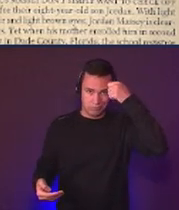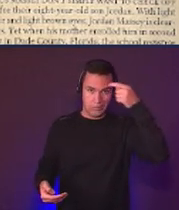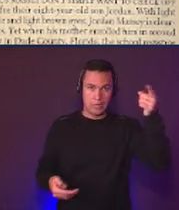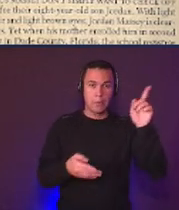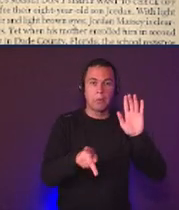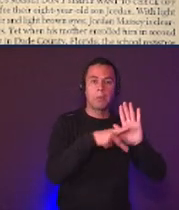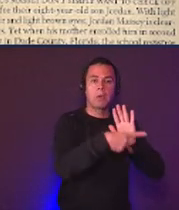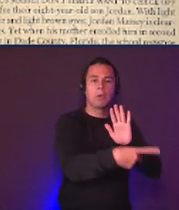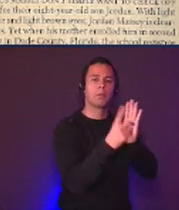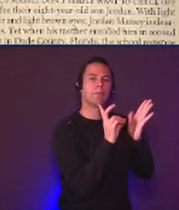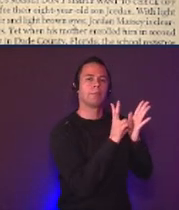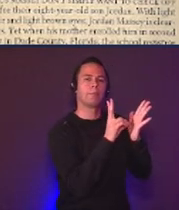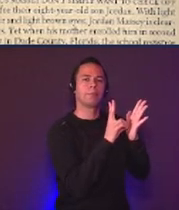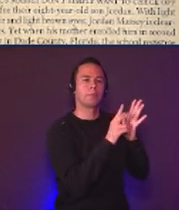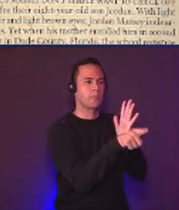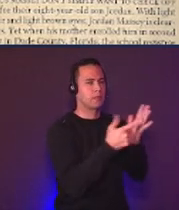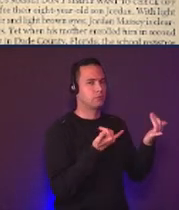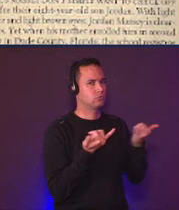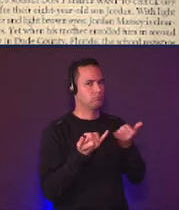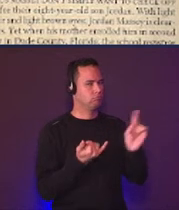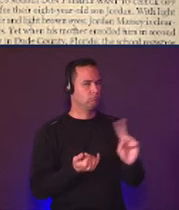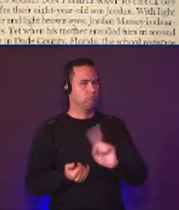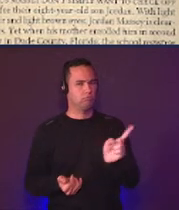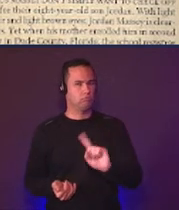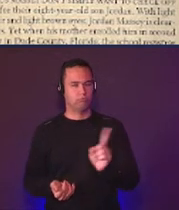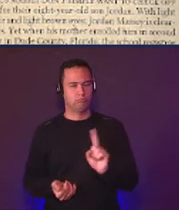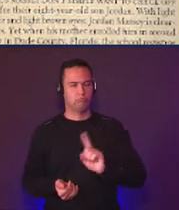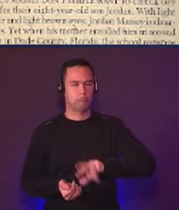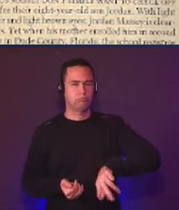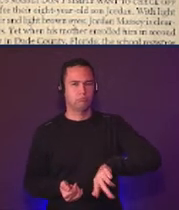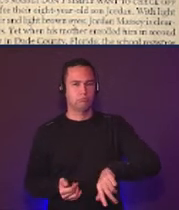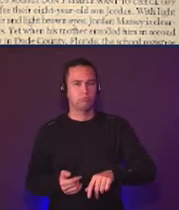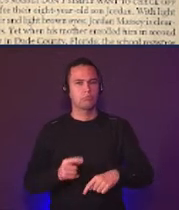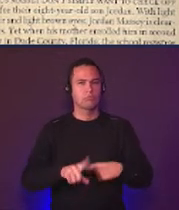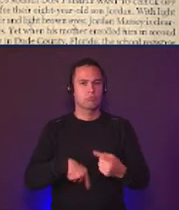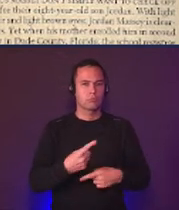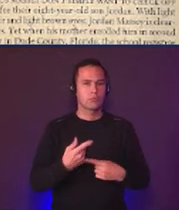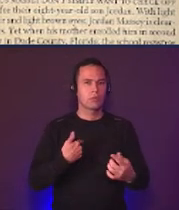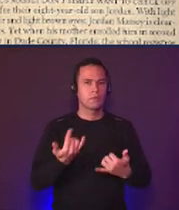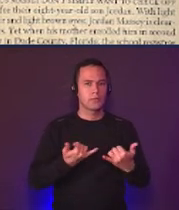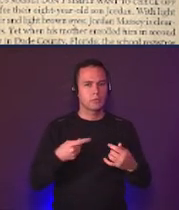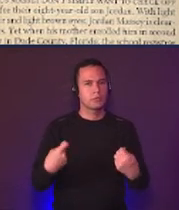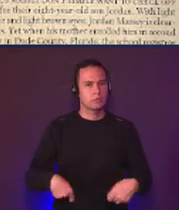no, sorry, if you want your child to come to school here, you're going to have to choose one or the other,